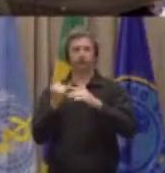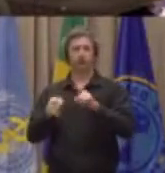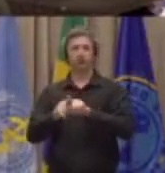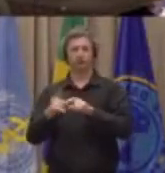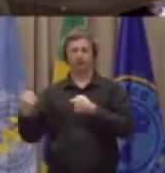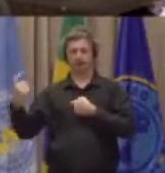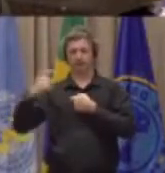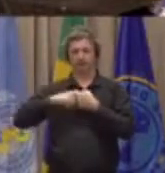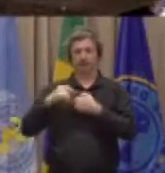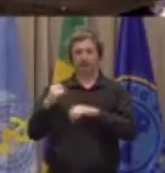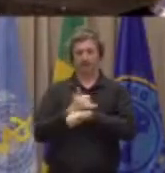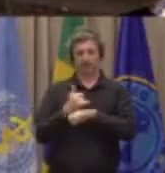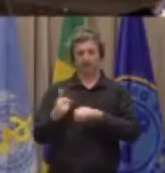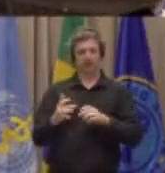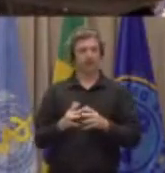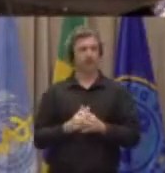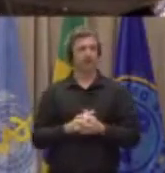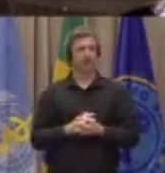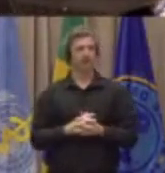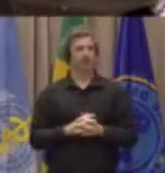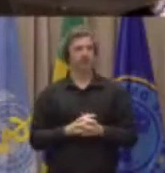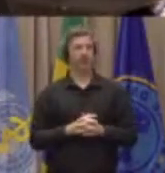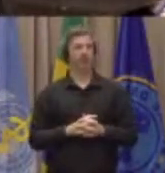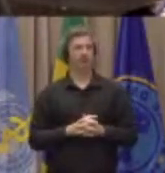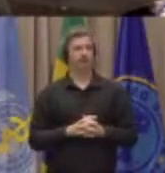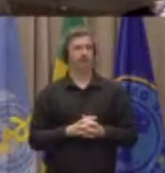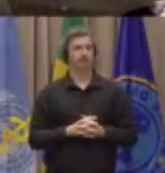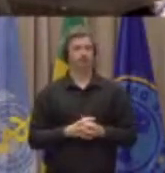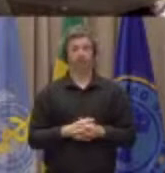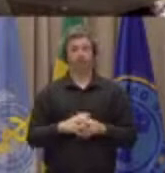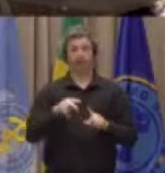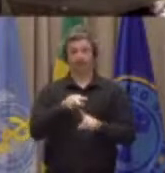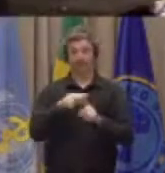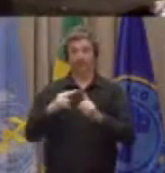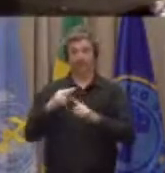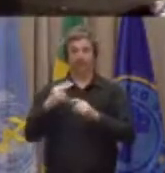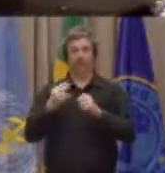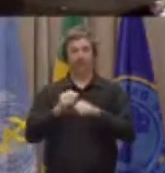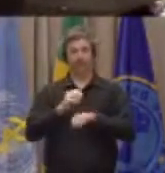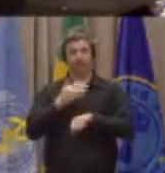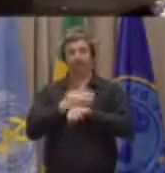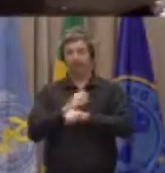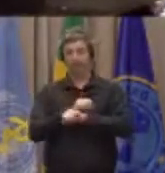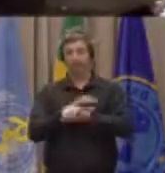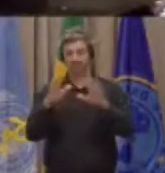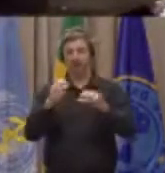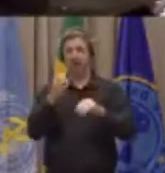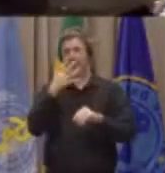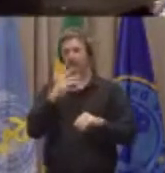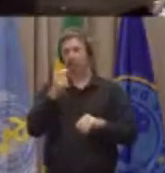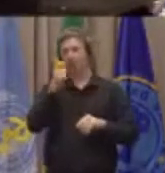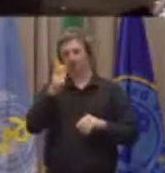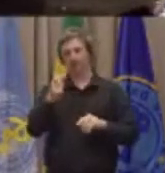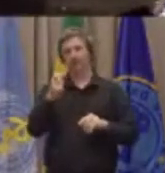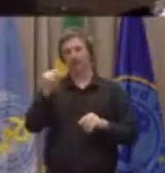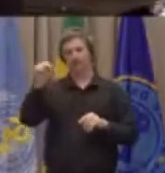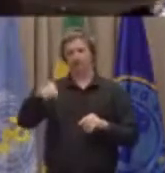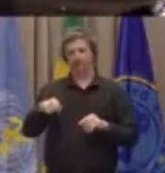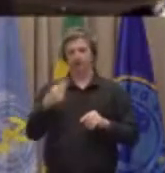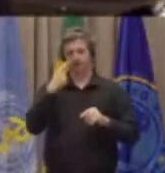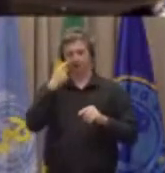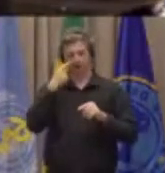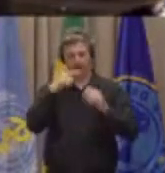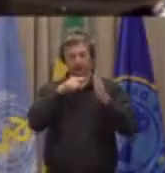we have to have another institution to join this work. So the ones